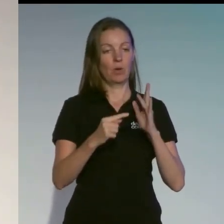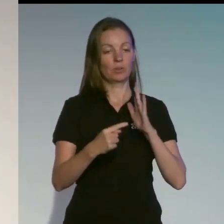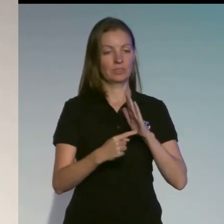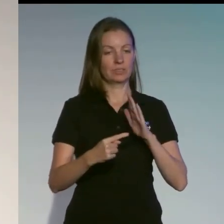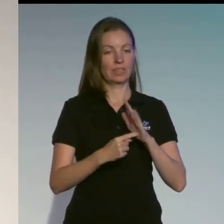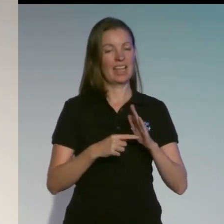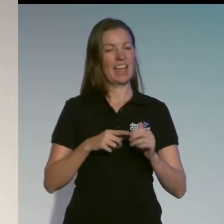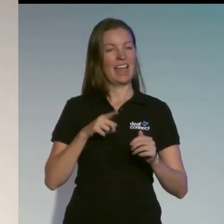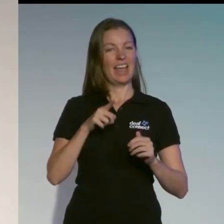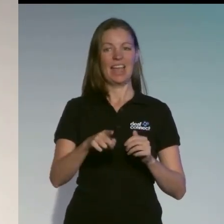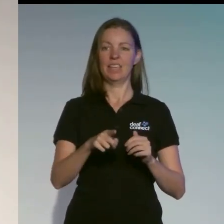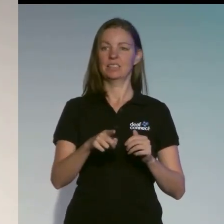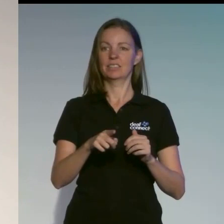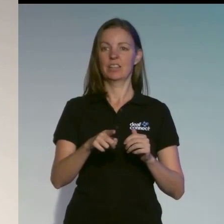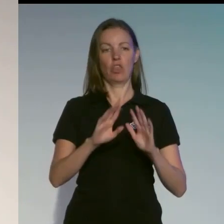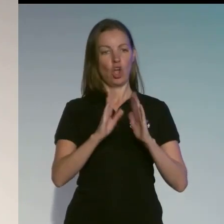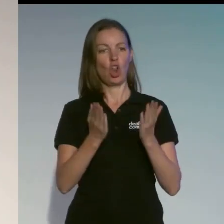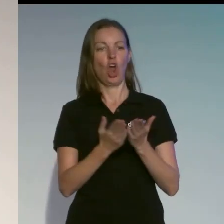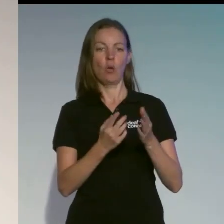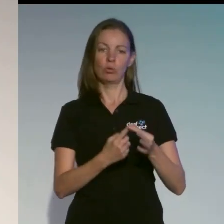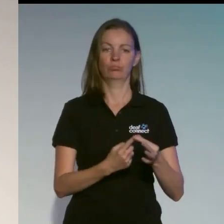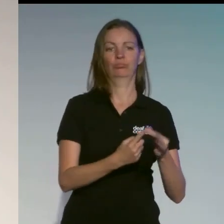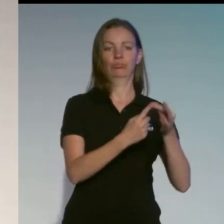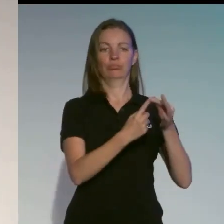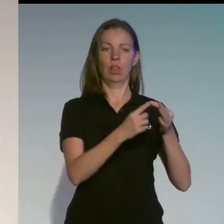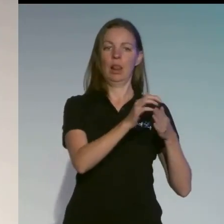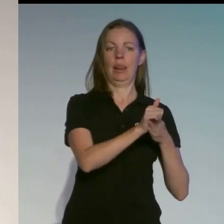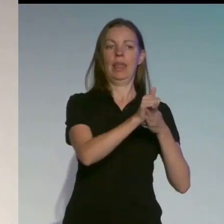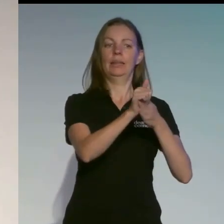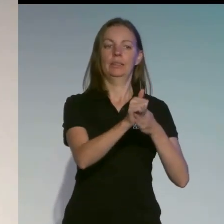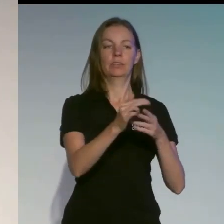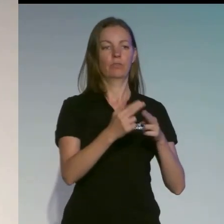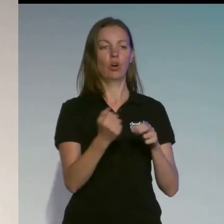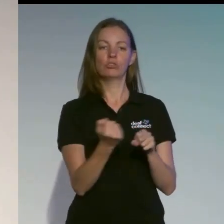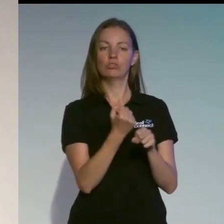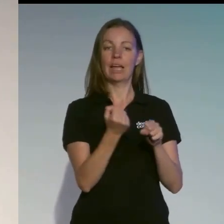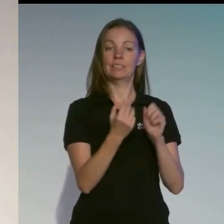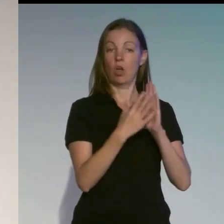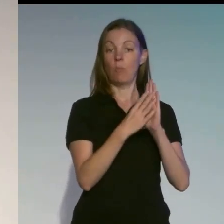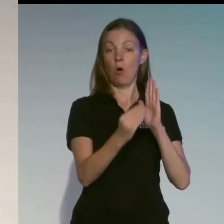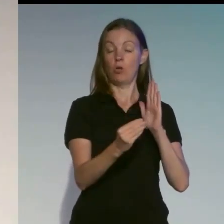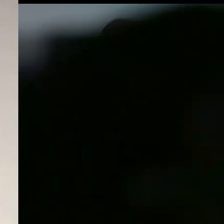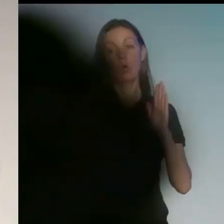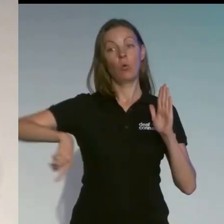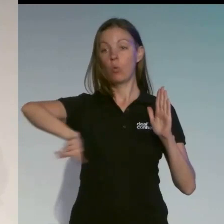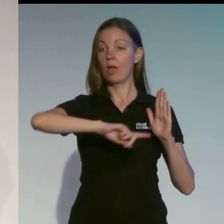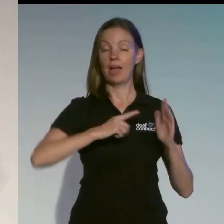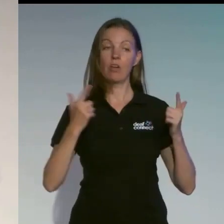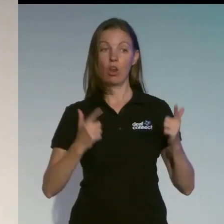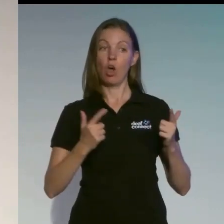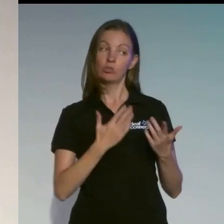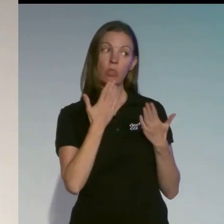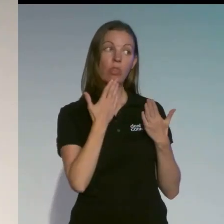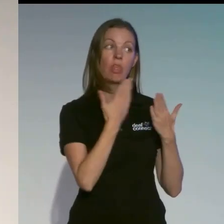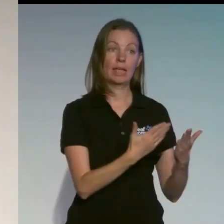the global lead on creating a model, and we have a lot to thank Nathan for. He himself is a survivor